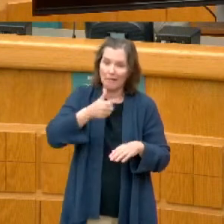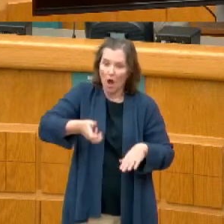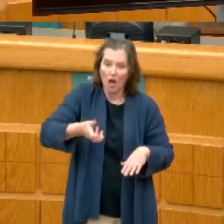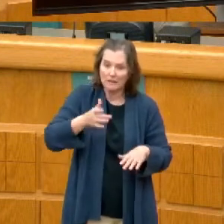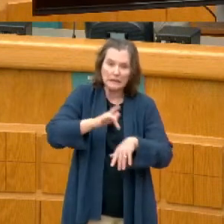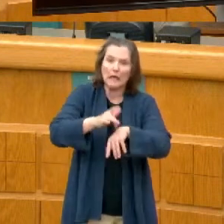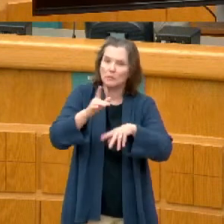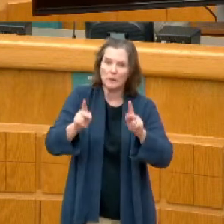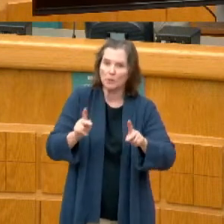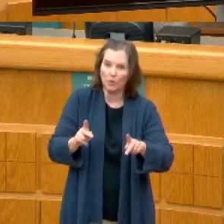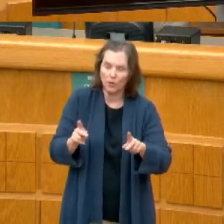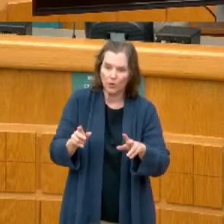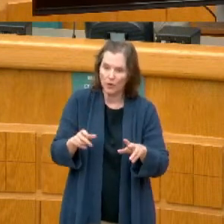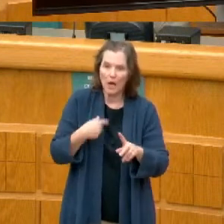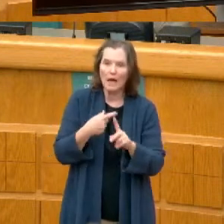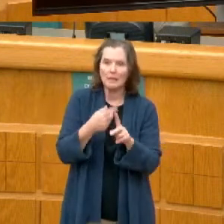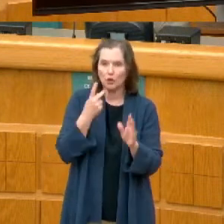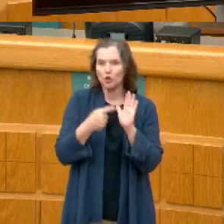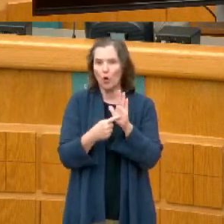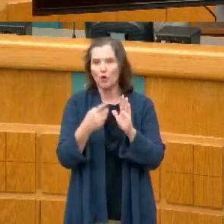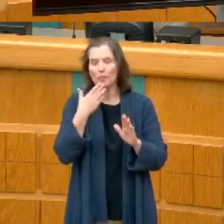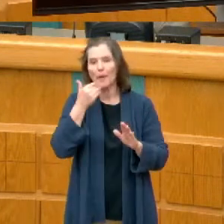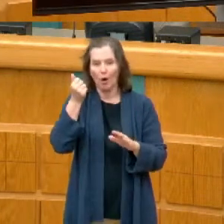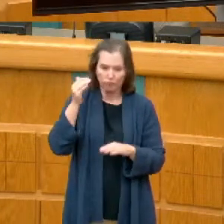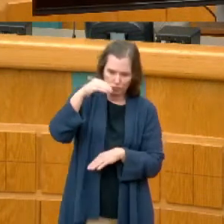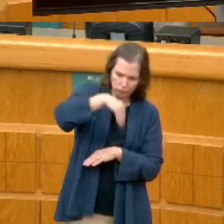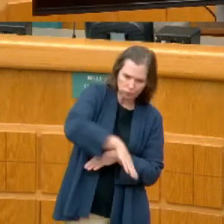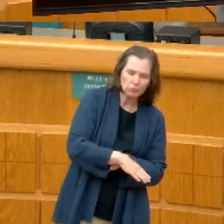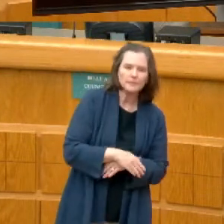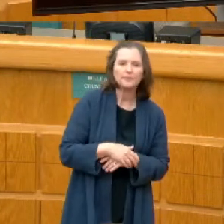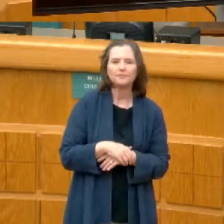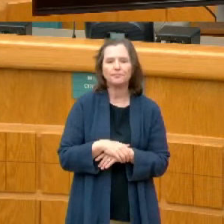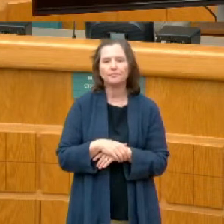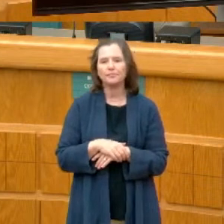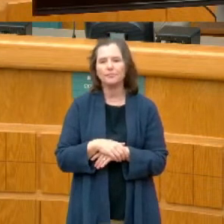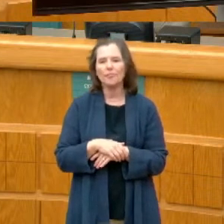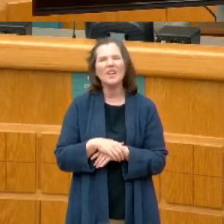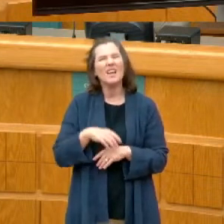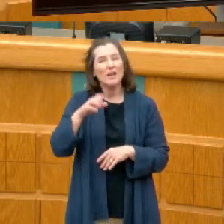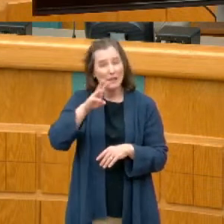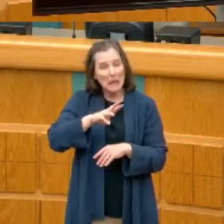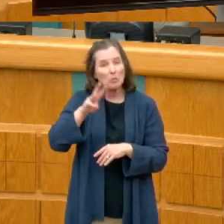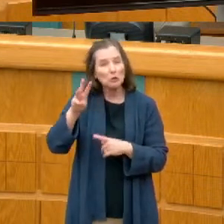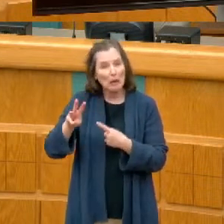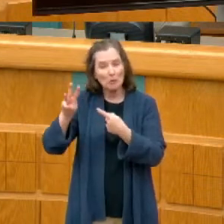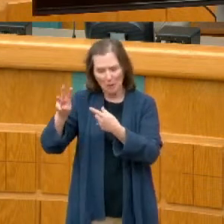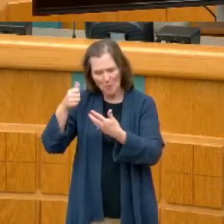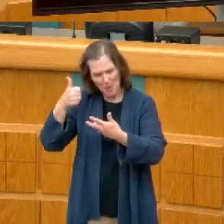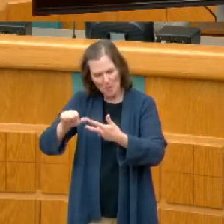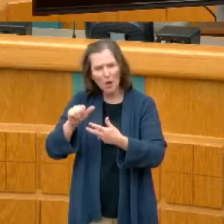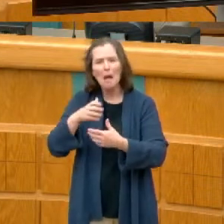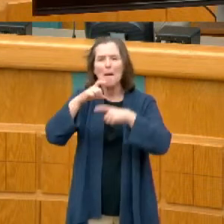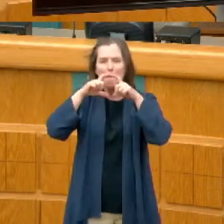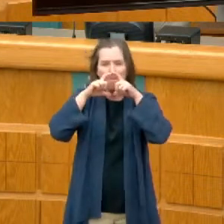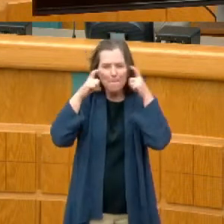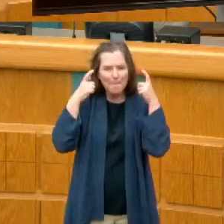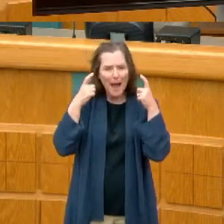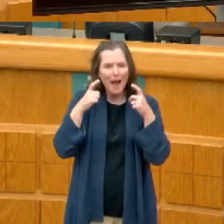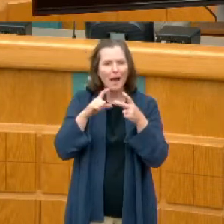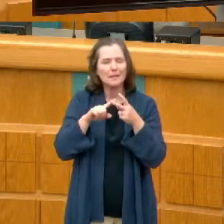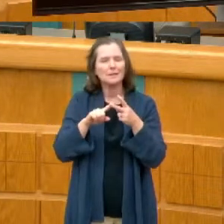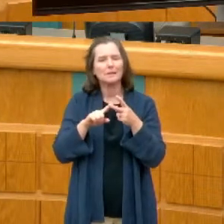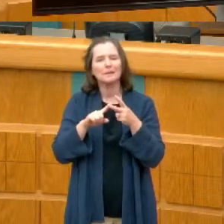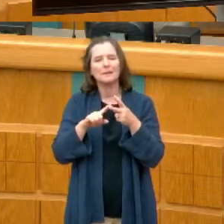it. Those last 3, the W's that we've been talking about, the wearing the mask, watching the distance, and washing your